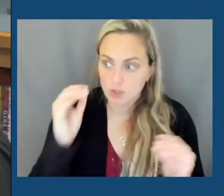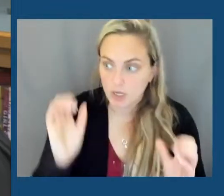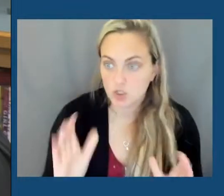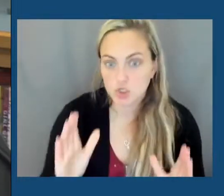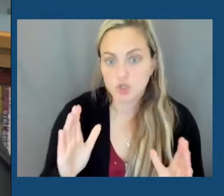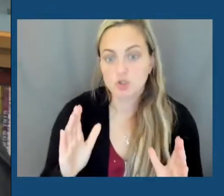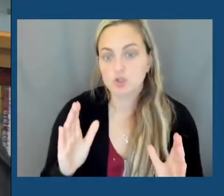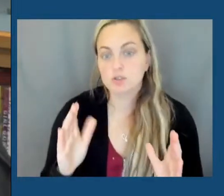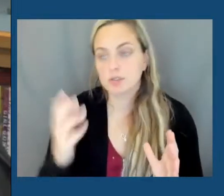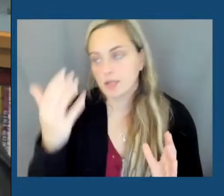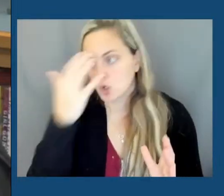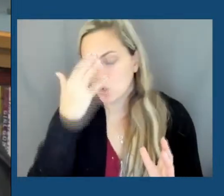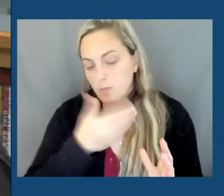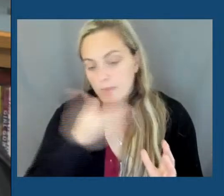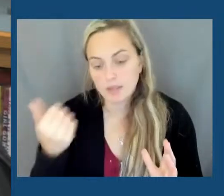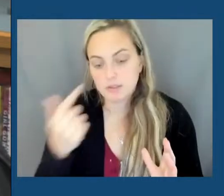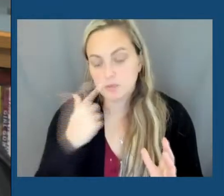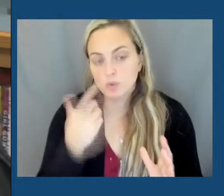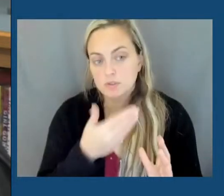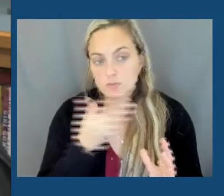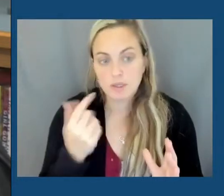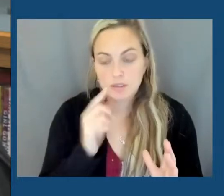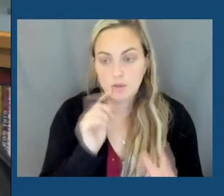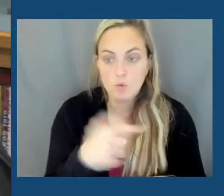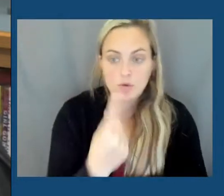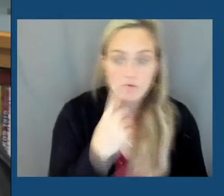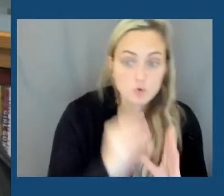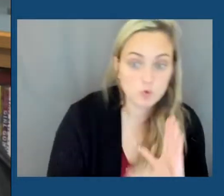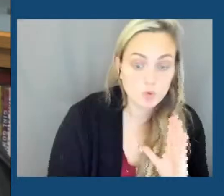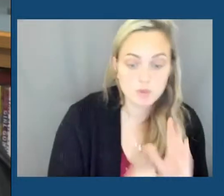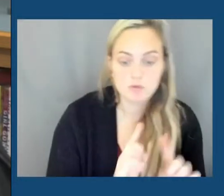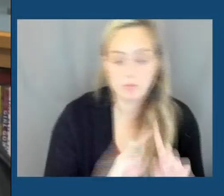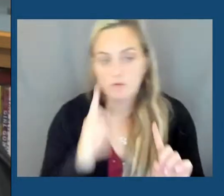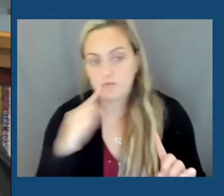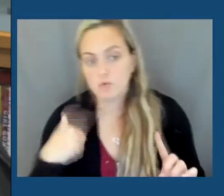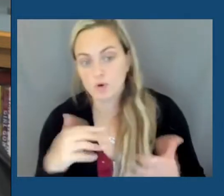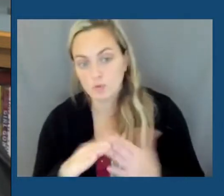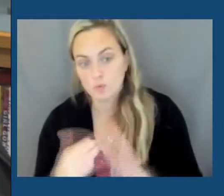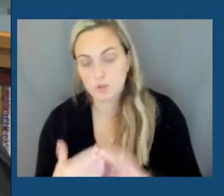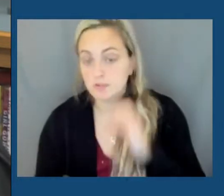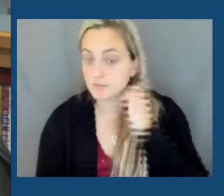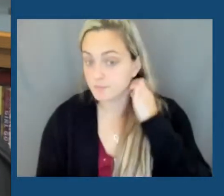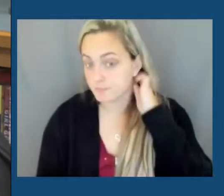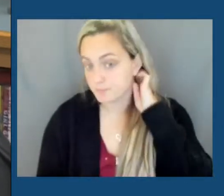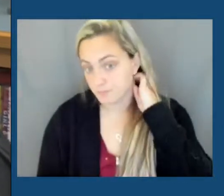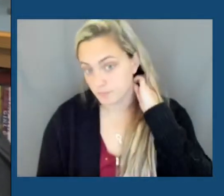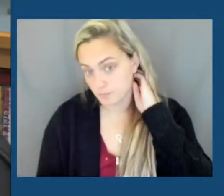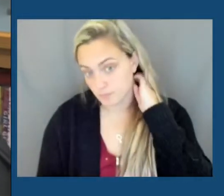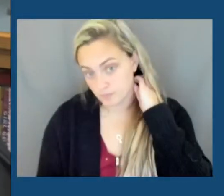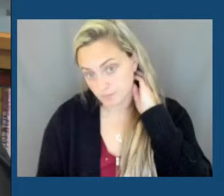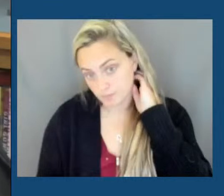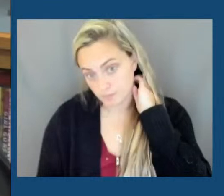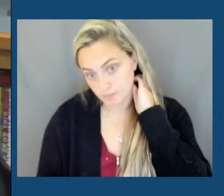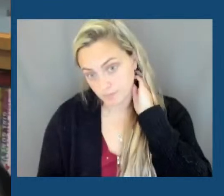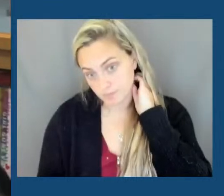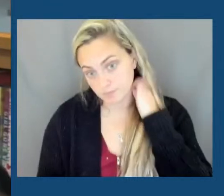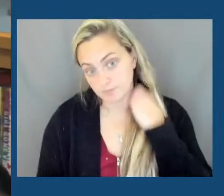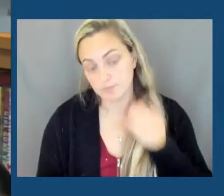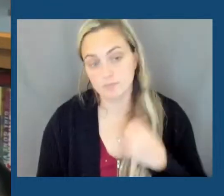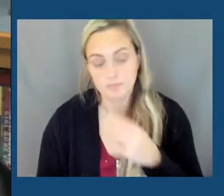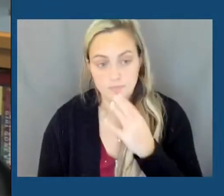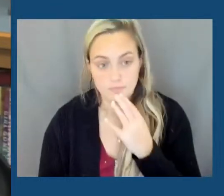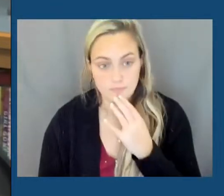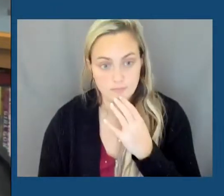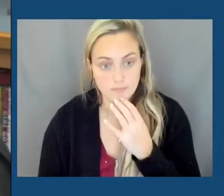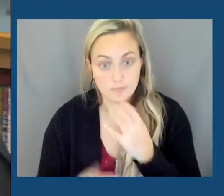know best what is best not only for our students, but for our communities. Well said, Melinda.